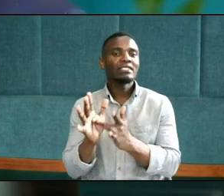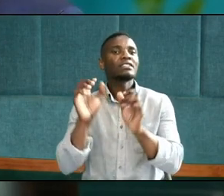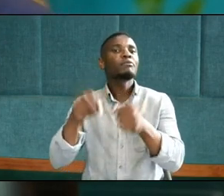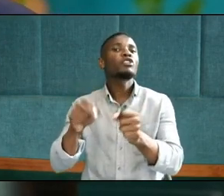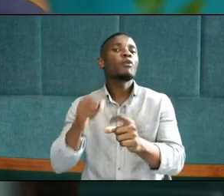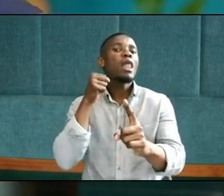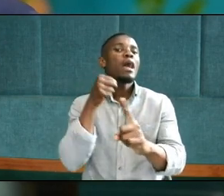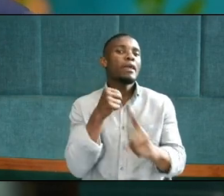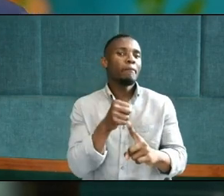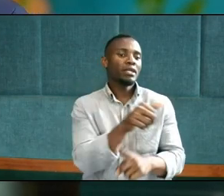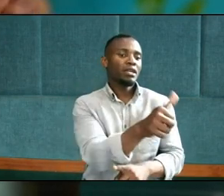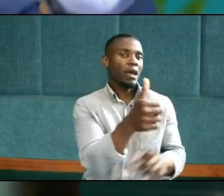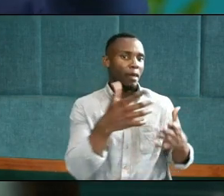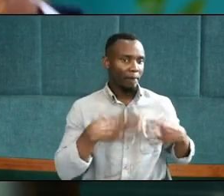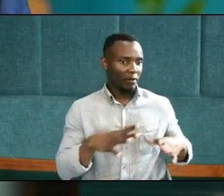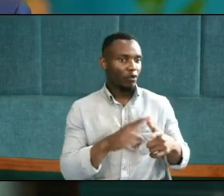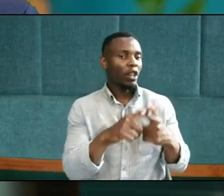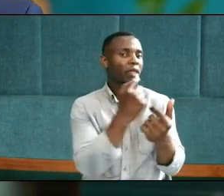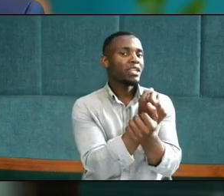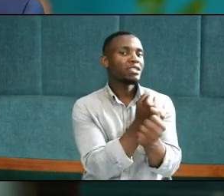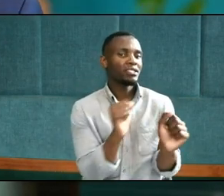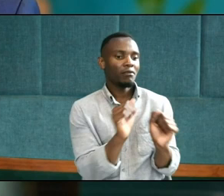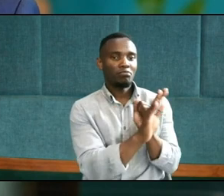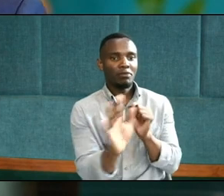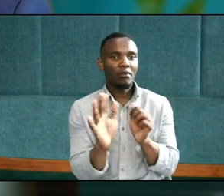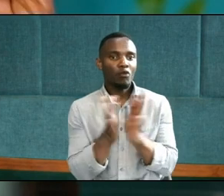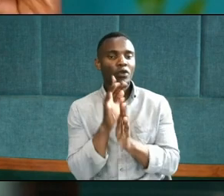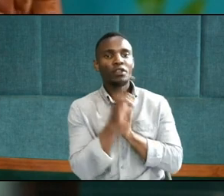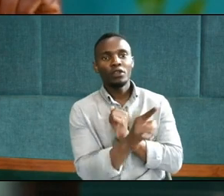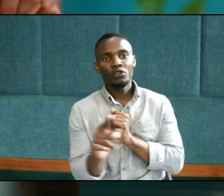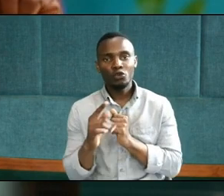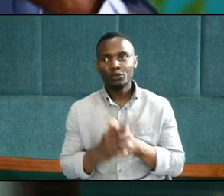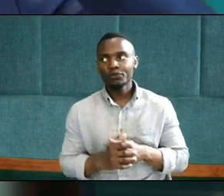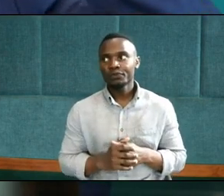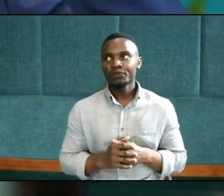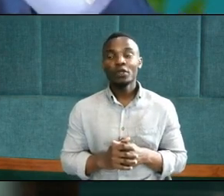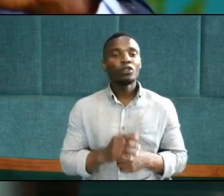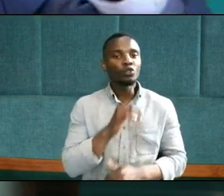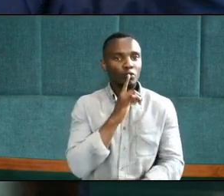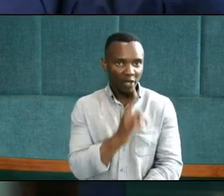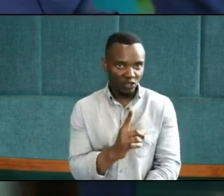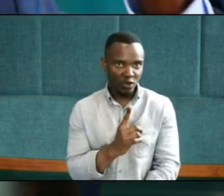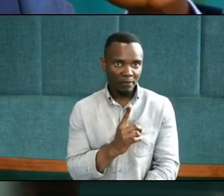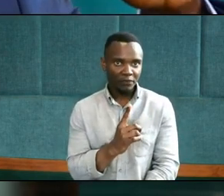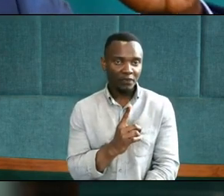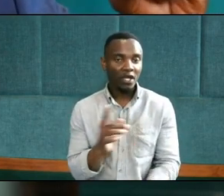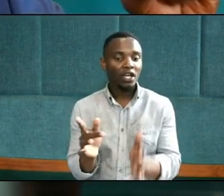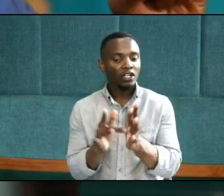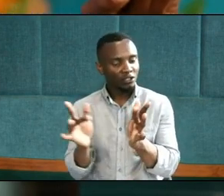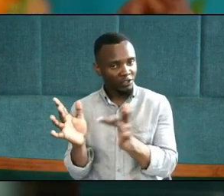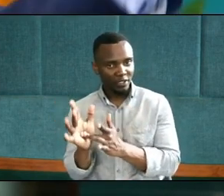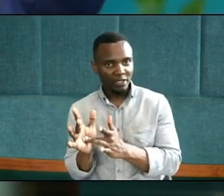others and save them together with you. That's the other responsibility. To make sure that